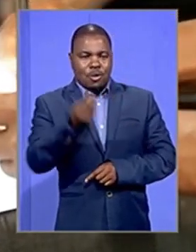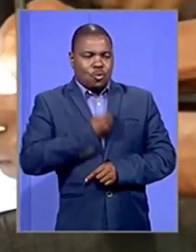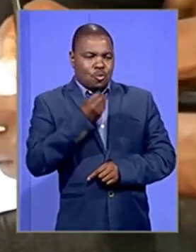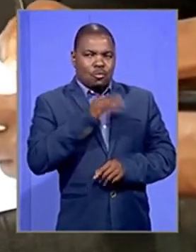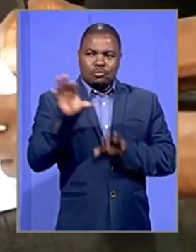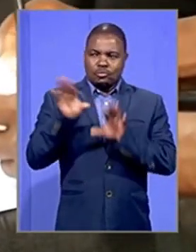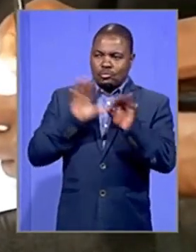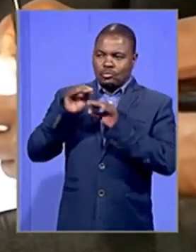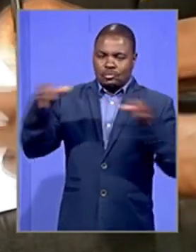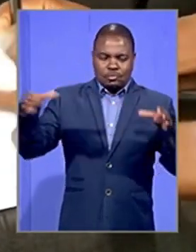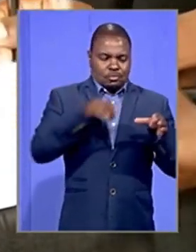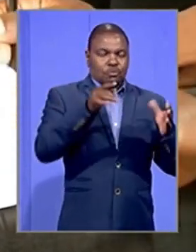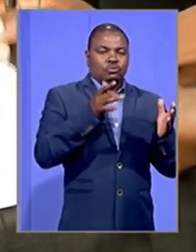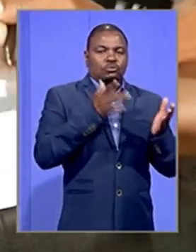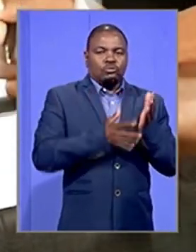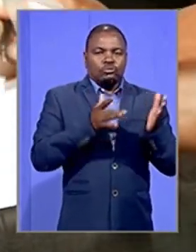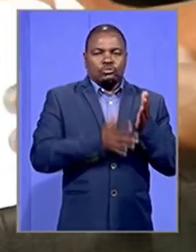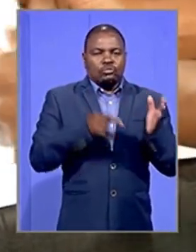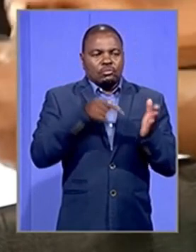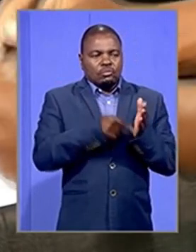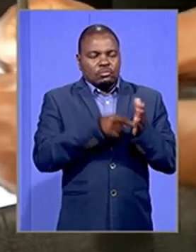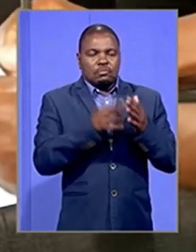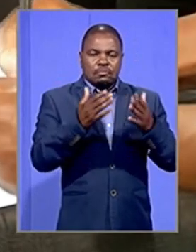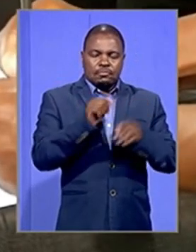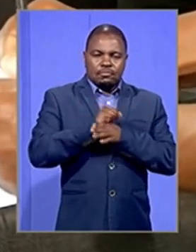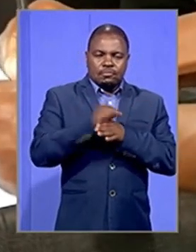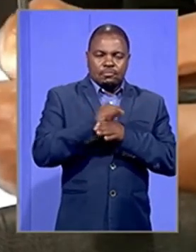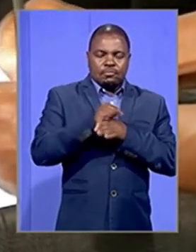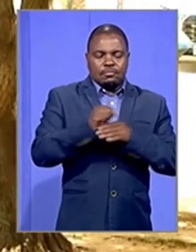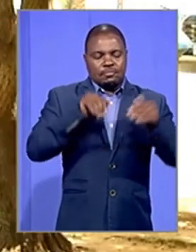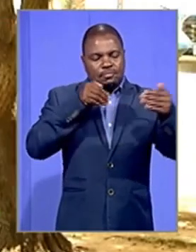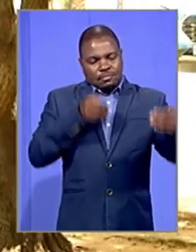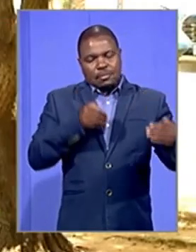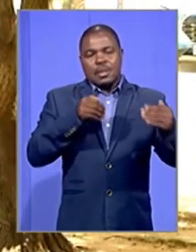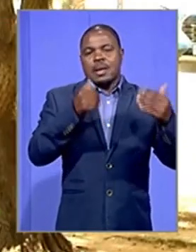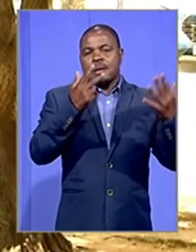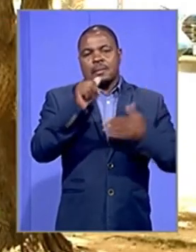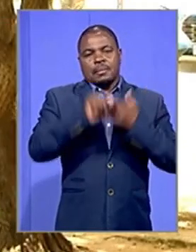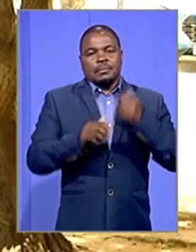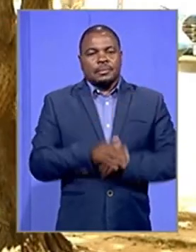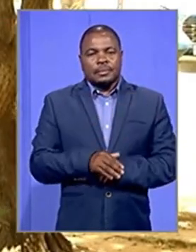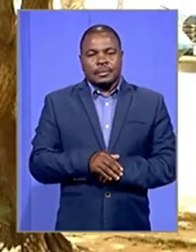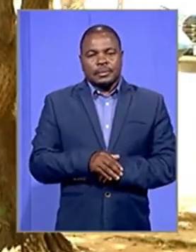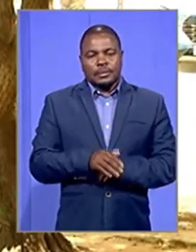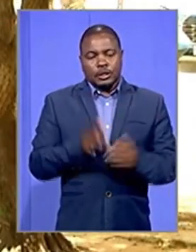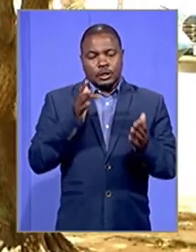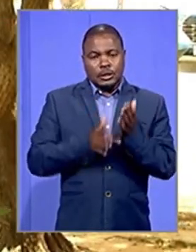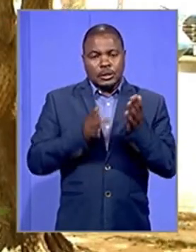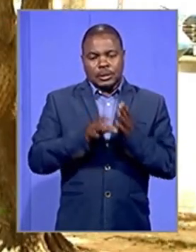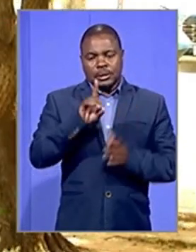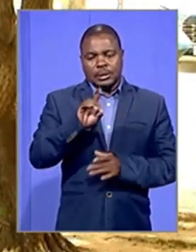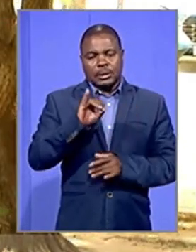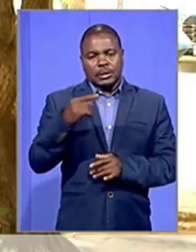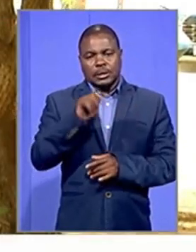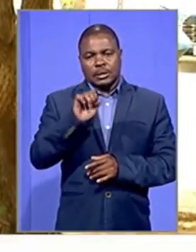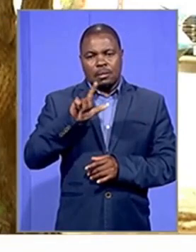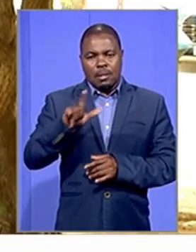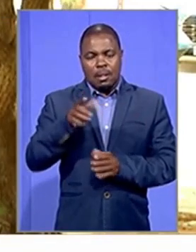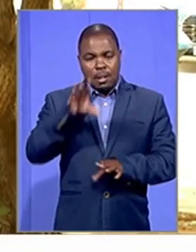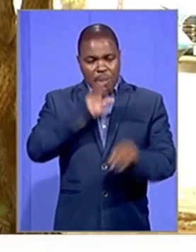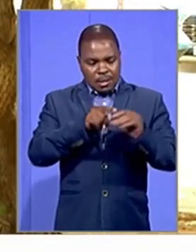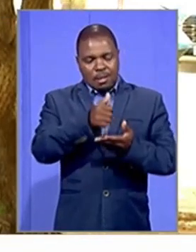tšea karolo dithutong tša digitale tšeo di tlo go swara dikgweding tše seswai. Digital learning e tlile go re tswela mosola thata ya